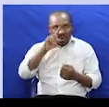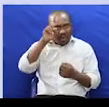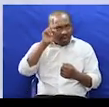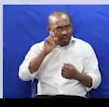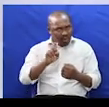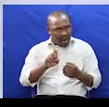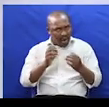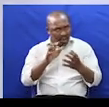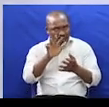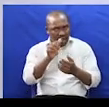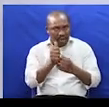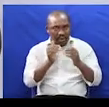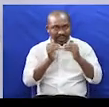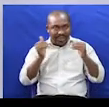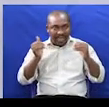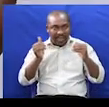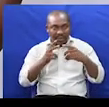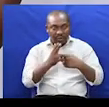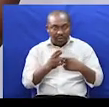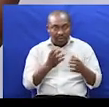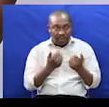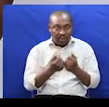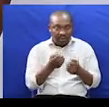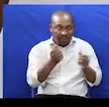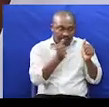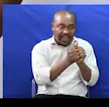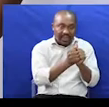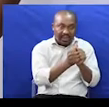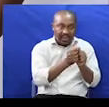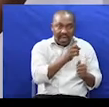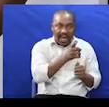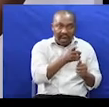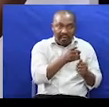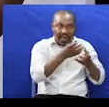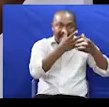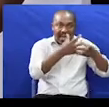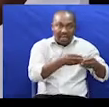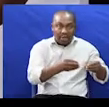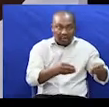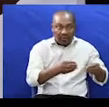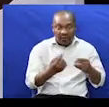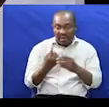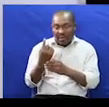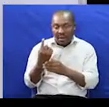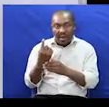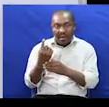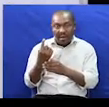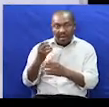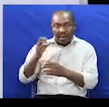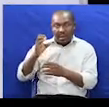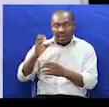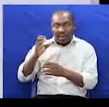Because from this data we have, 10 gram of potassium hydroxide dissolved in 1 cubic decimeter of